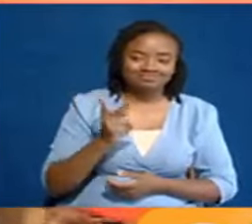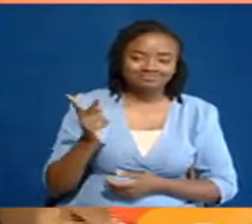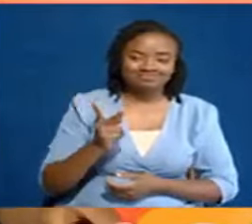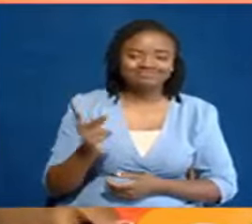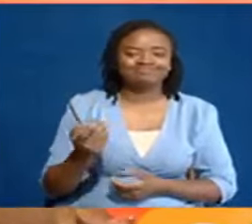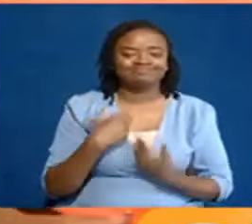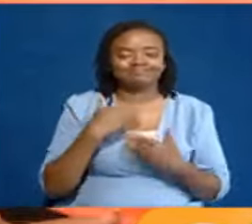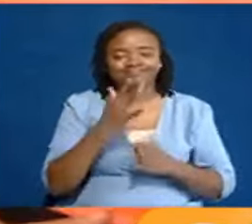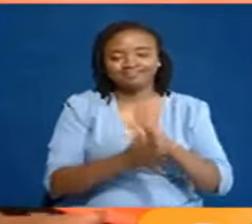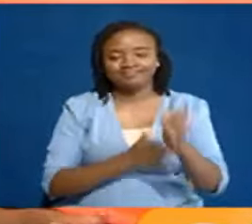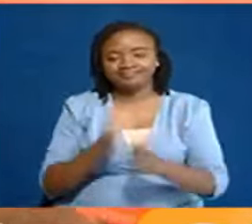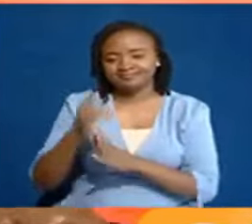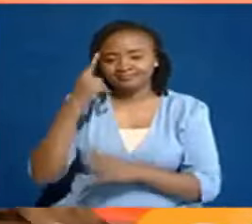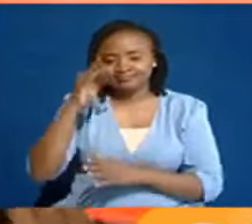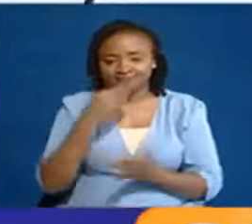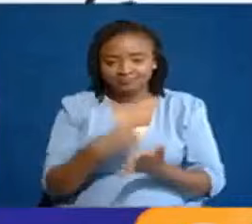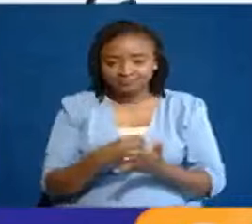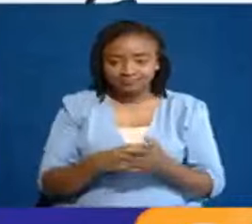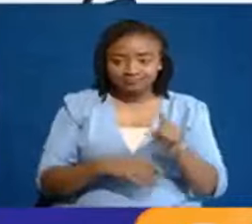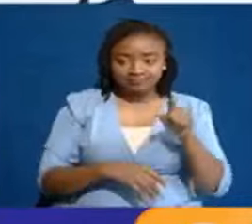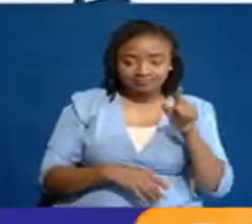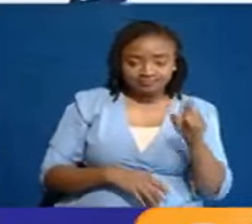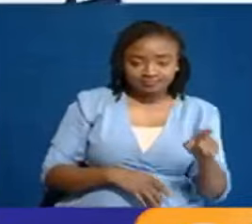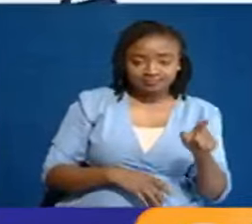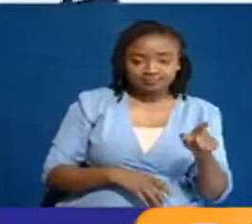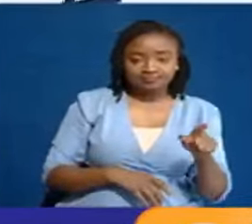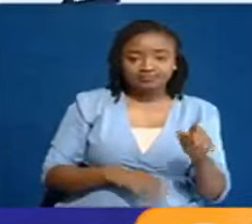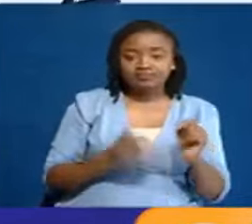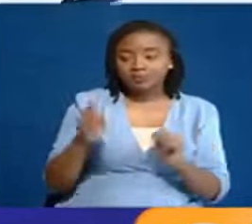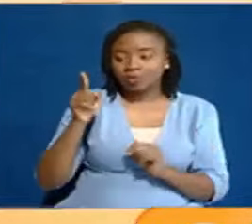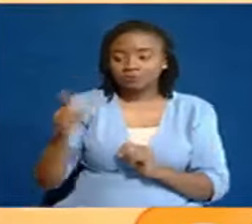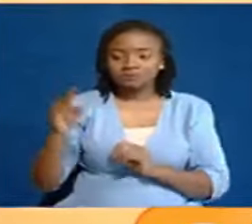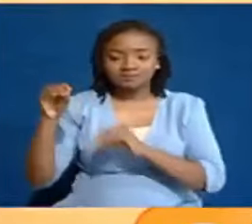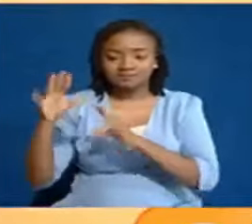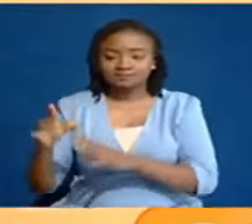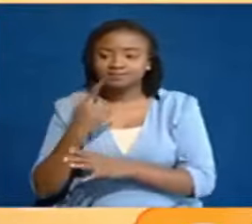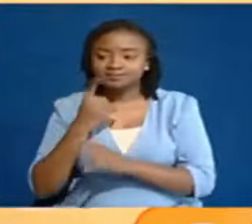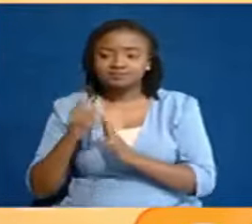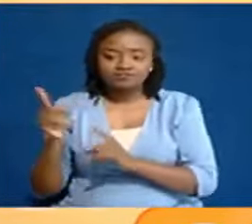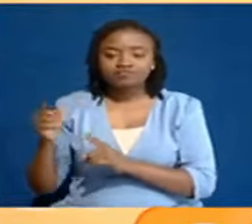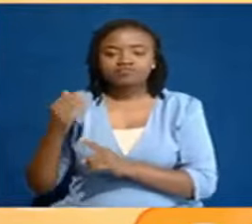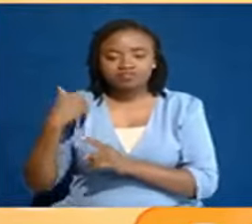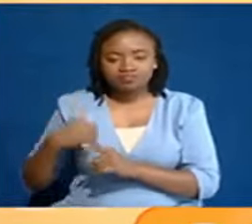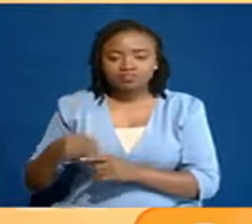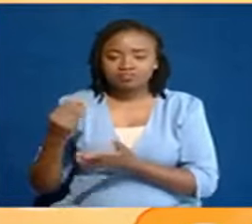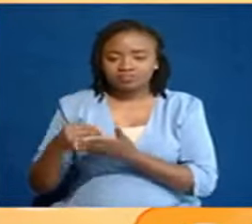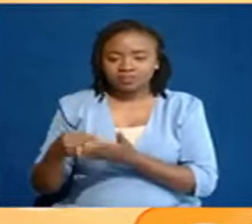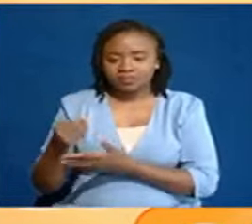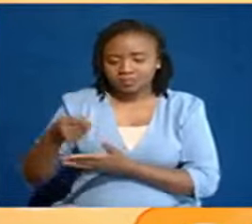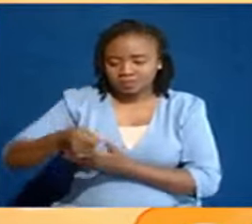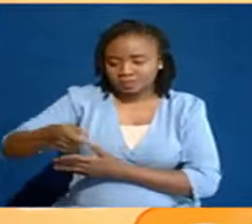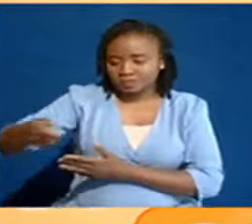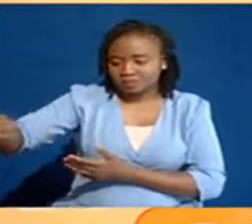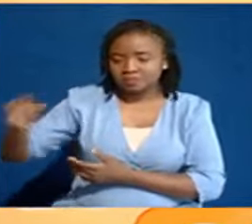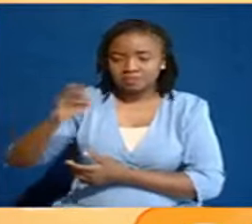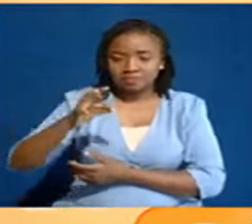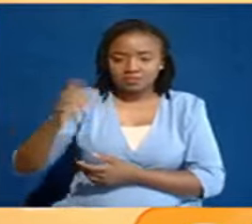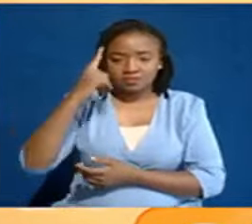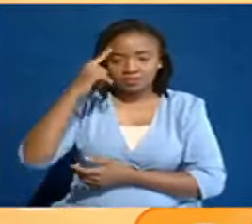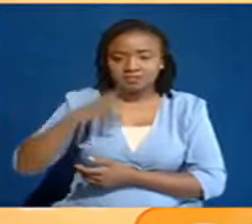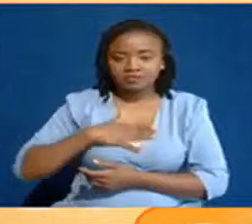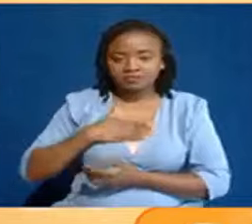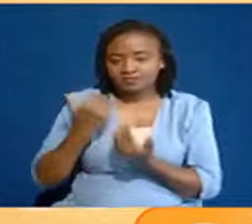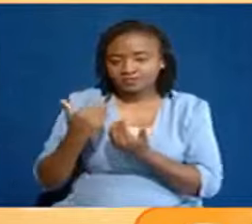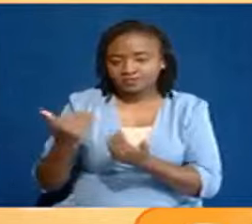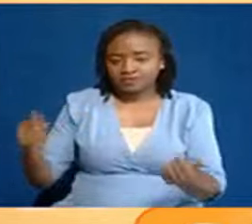specific plans for the money they have won. Yeah, I'll use the money to pay fees, to clear fees for my children,